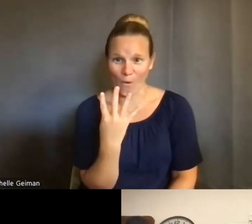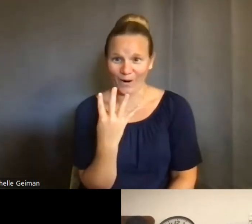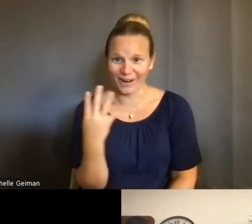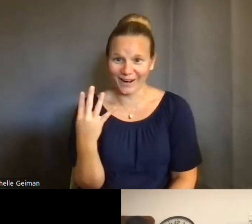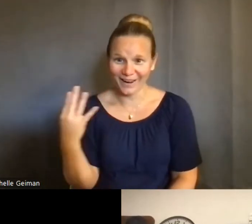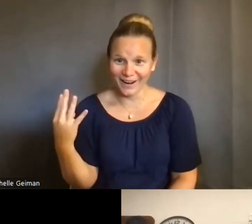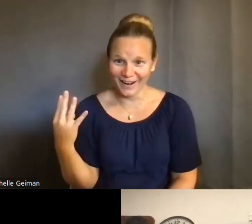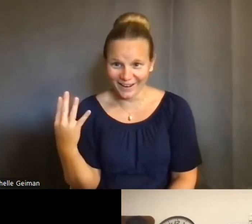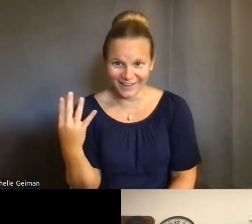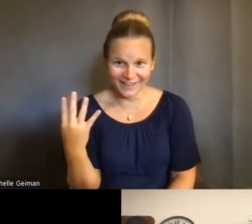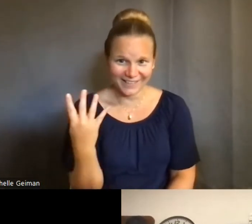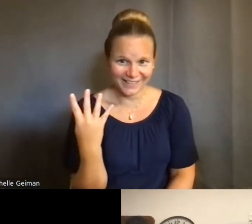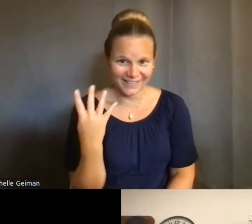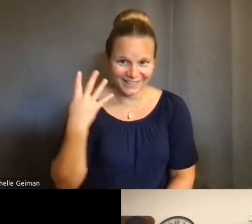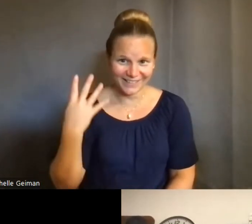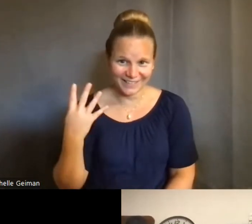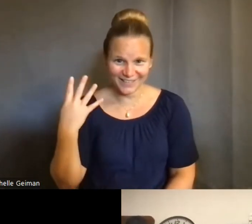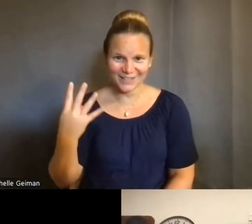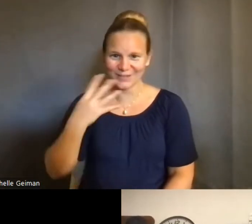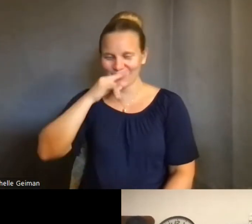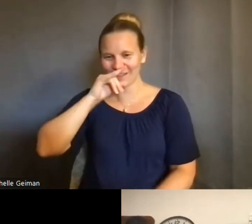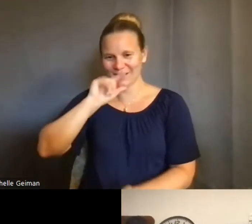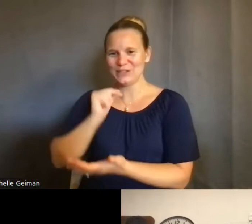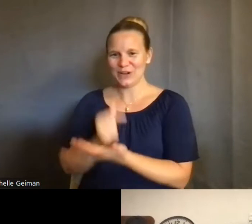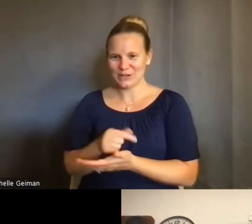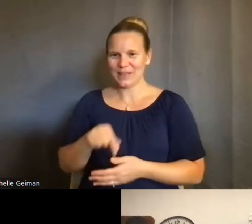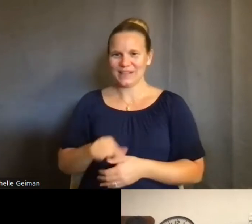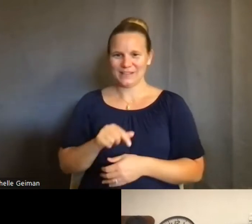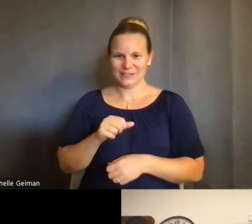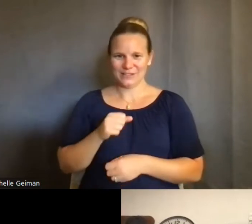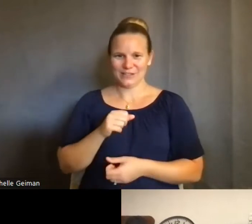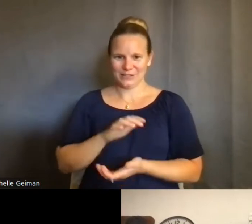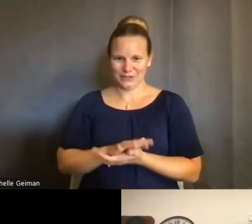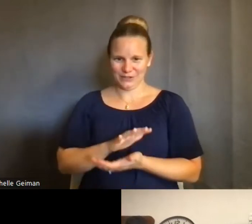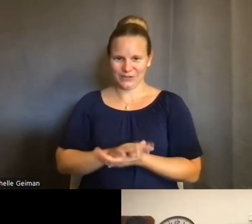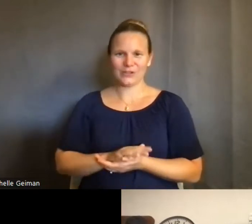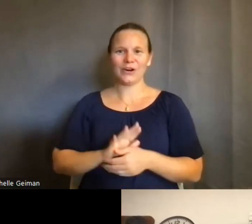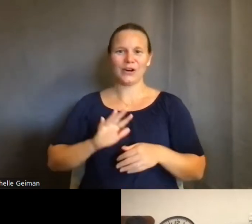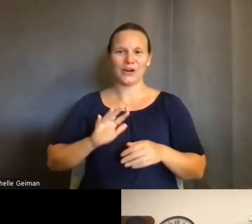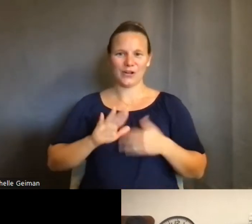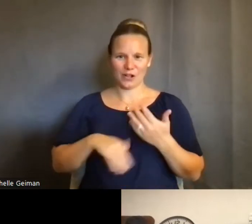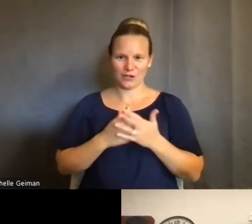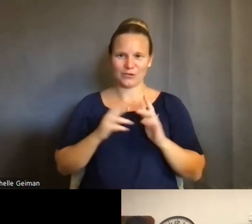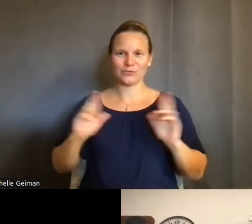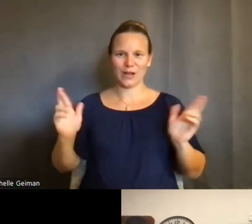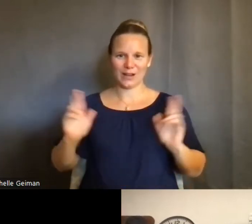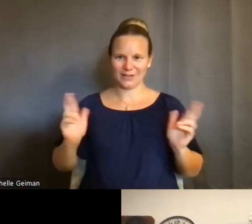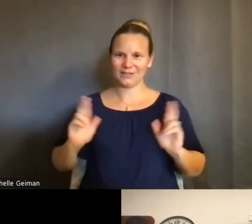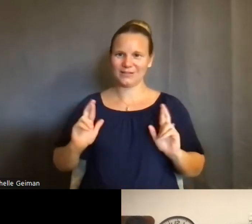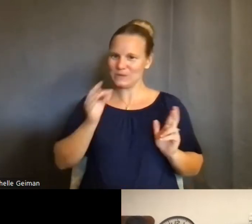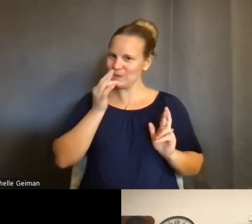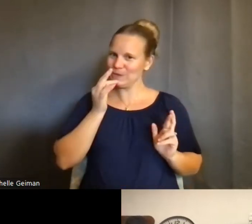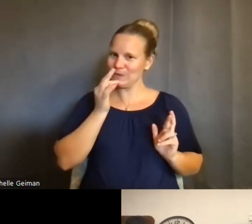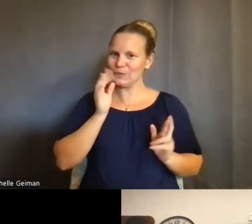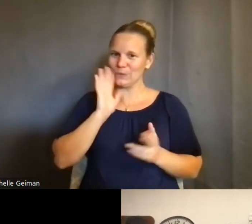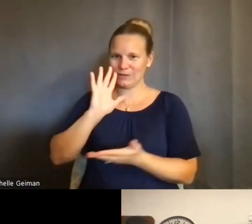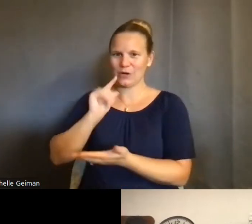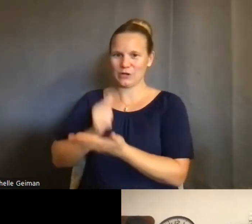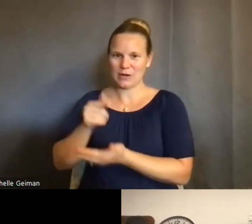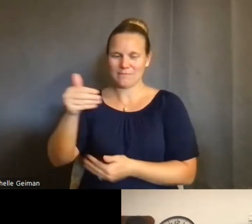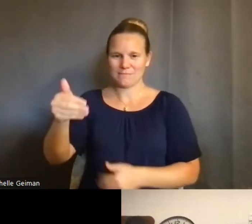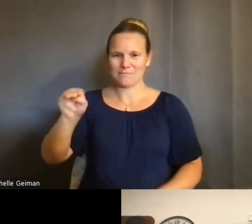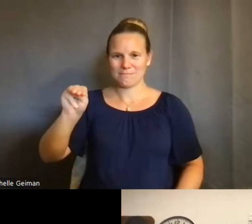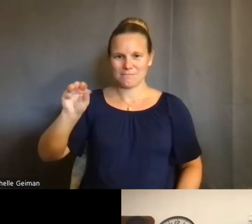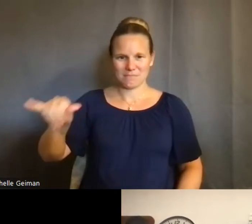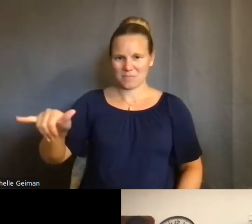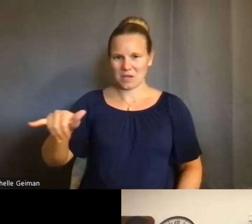they're just four kids graduating this year. They're all on track to graduate, so they will all graduate in May. And they're going into